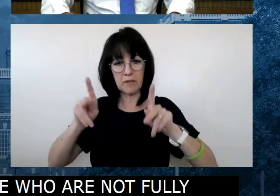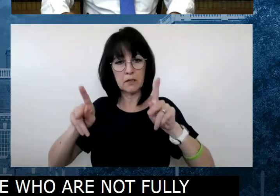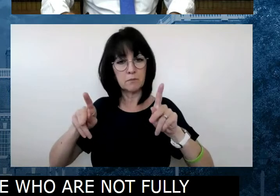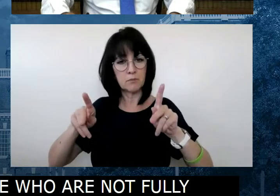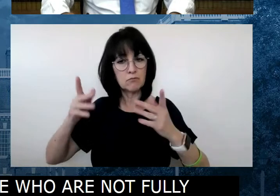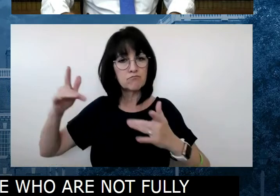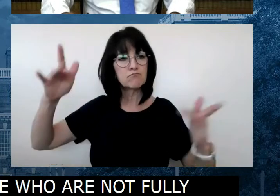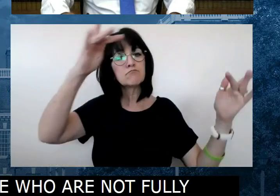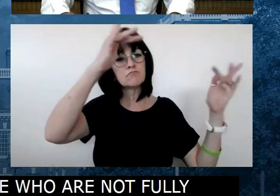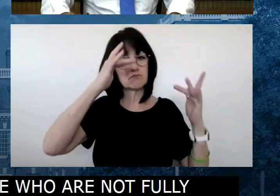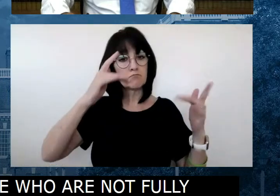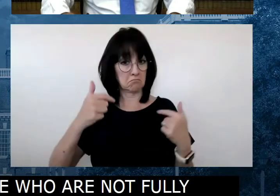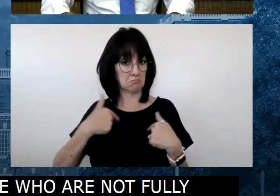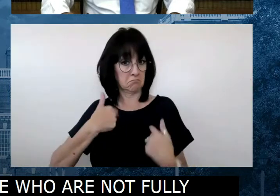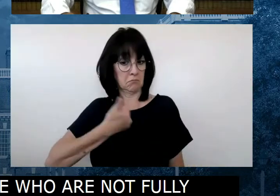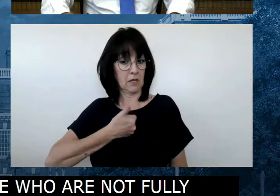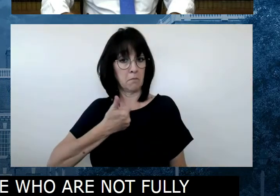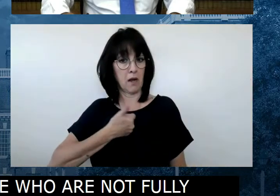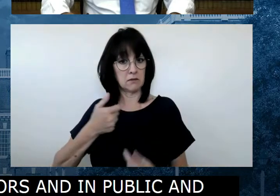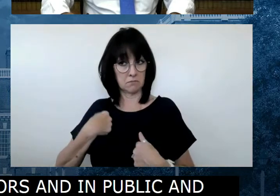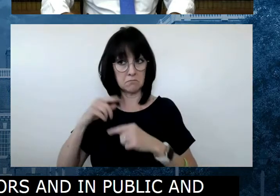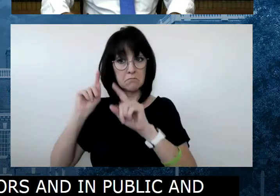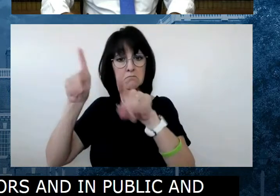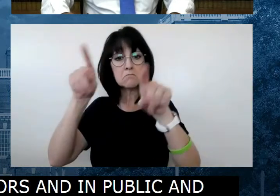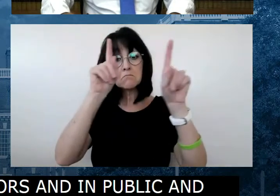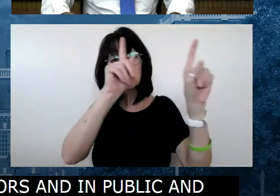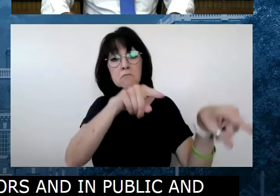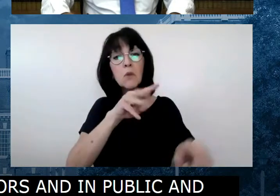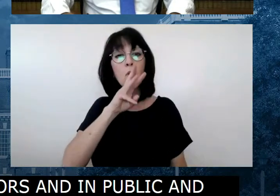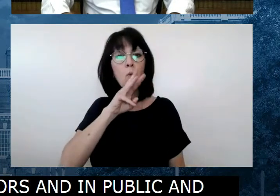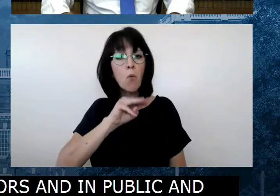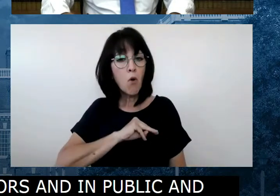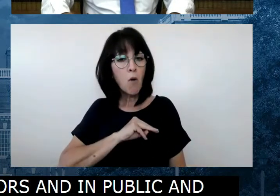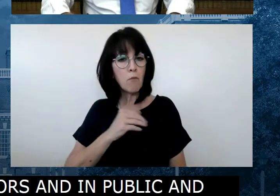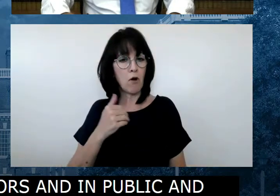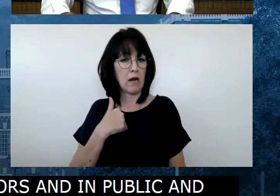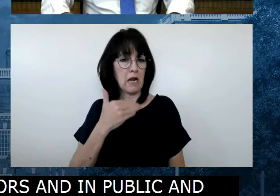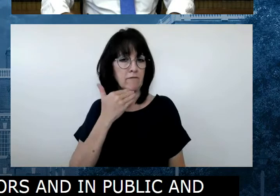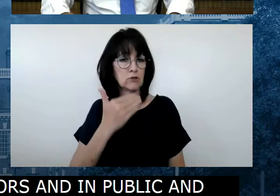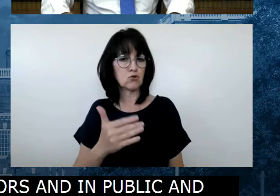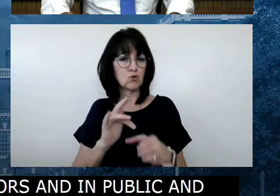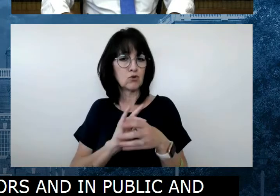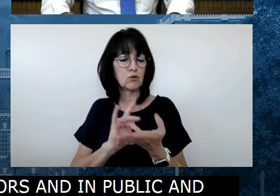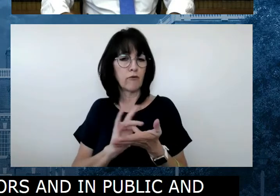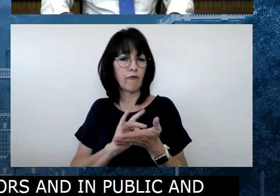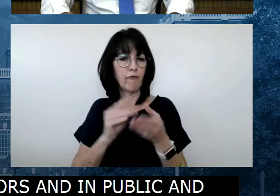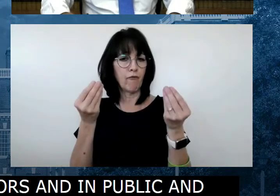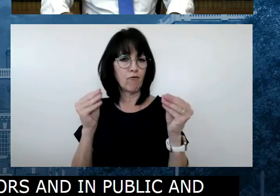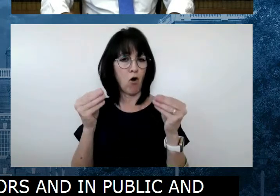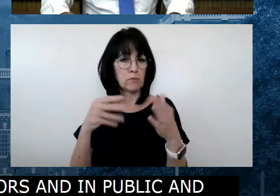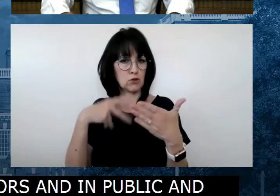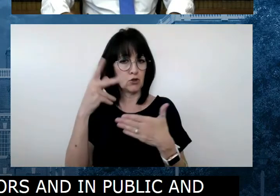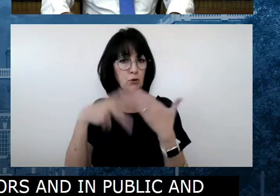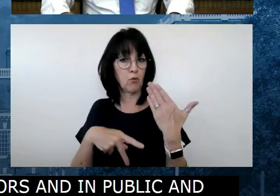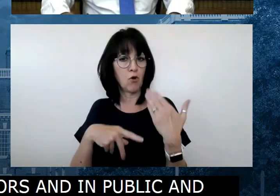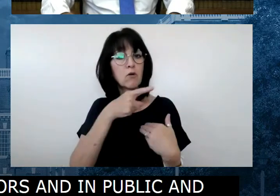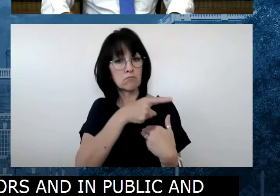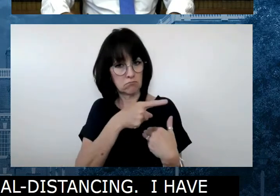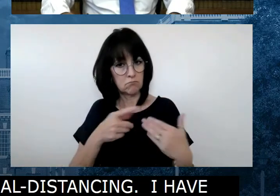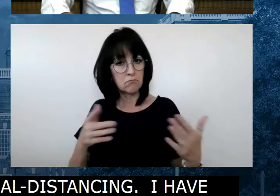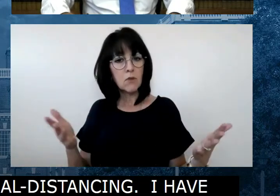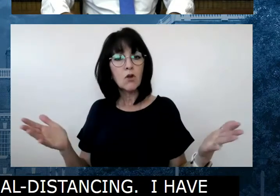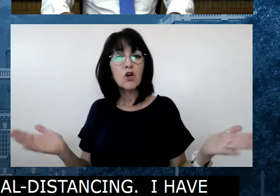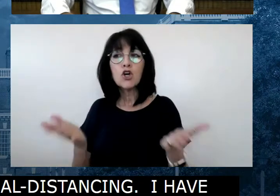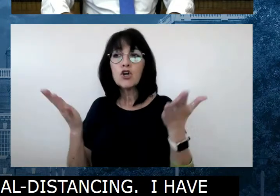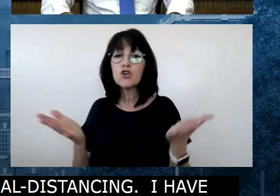large department stores. Walmart has a great pharmacy program, and encouraging people as they come in to